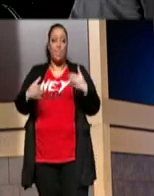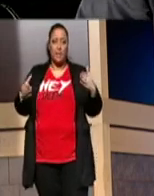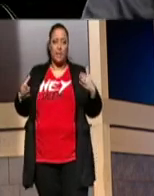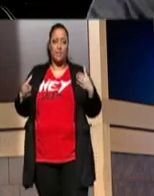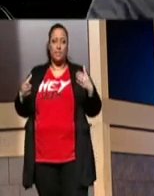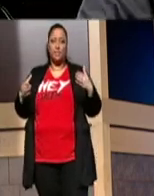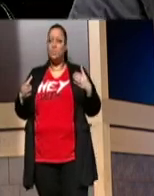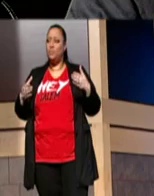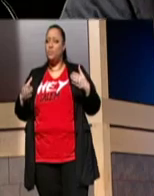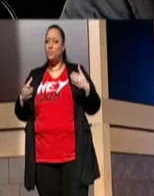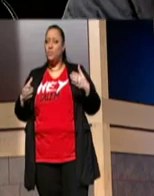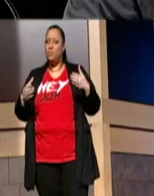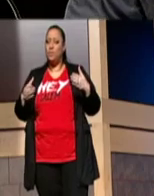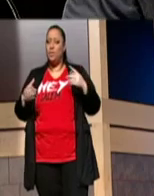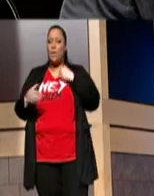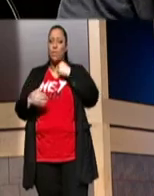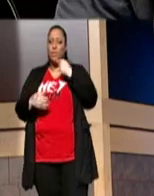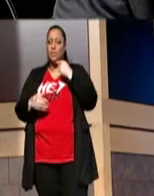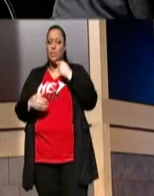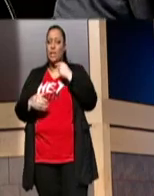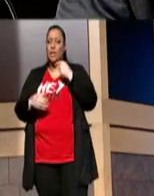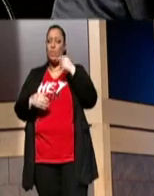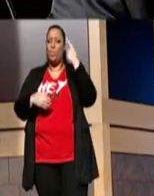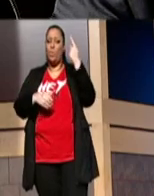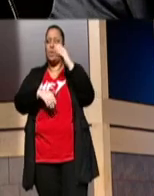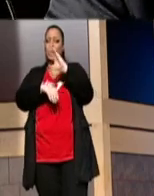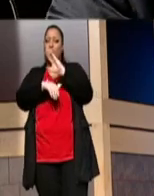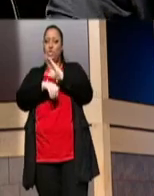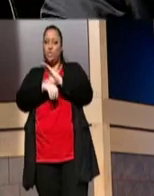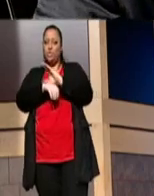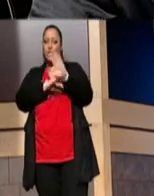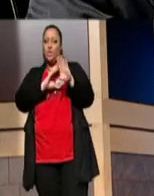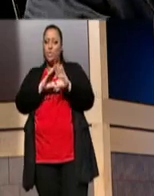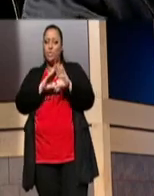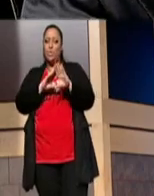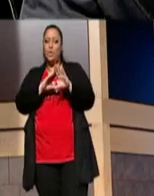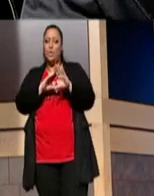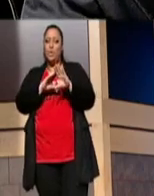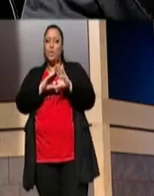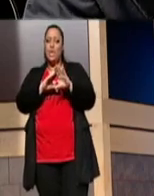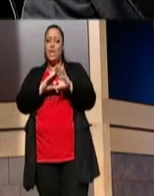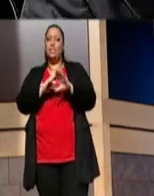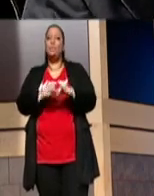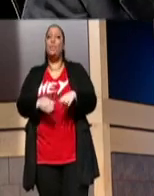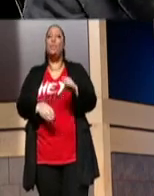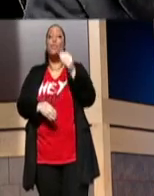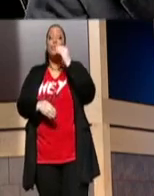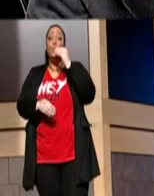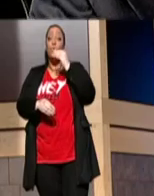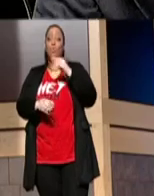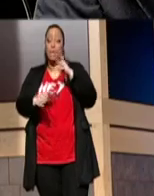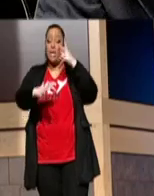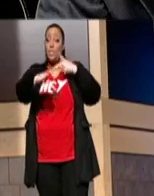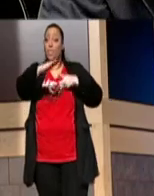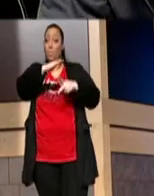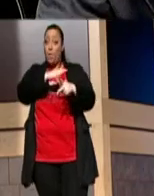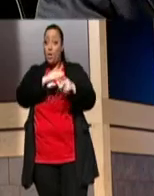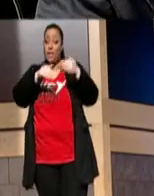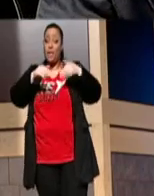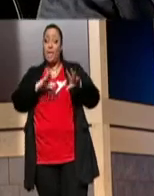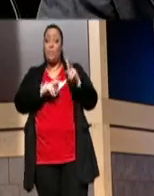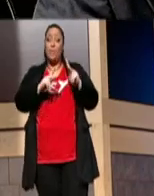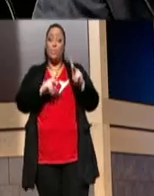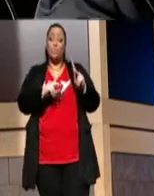to say, Reverend Carey, that one of the things the church can do is put bags of food in the parking lot of the church and let people come by and pick it up.